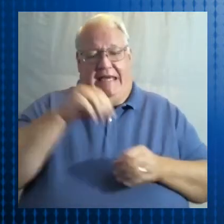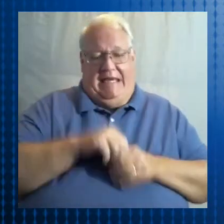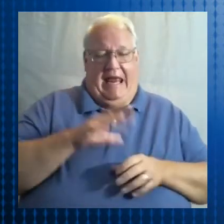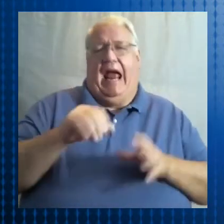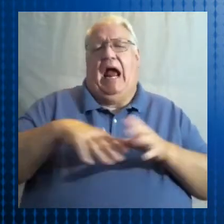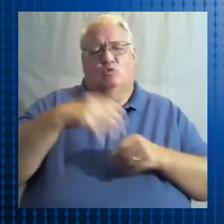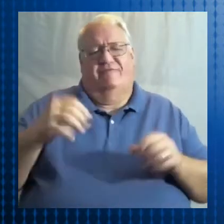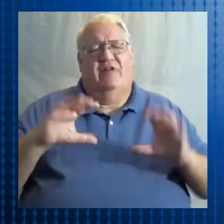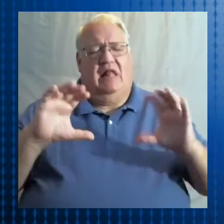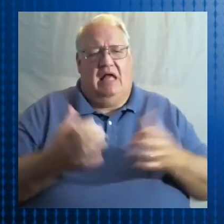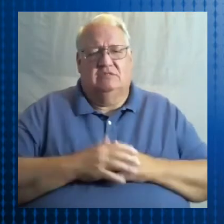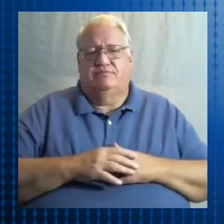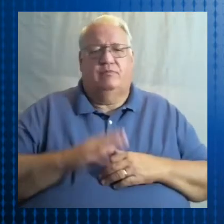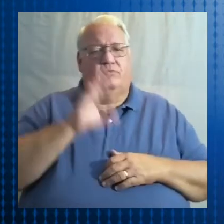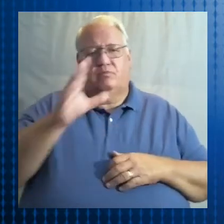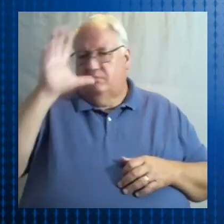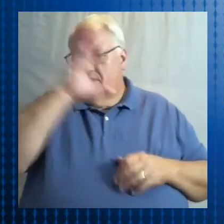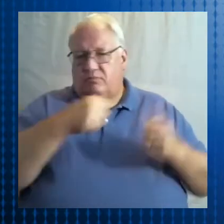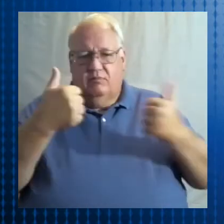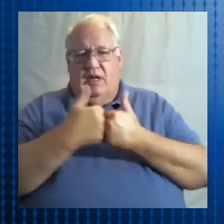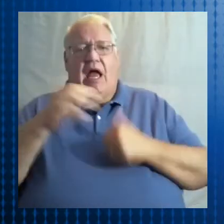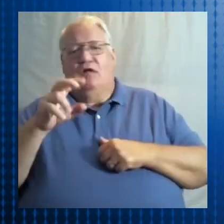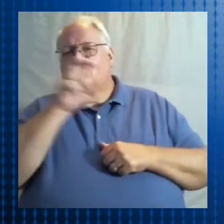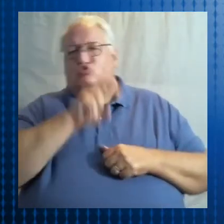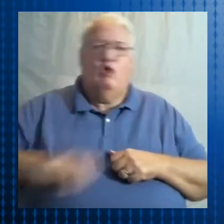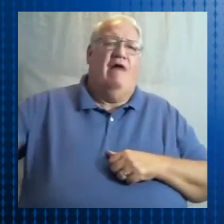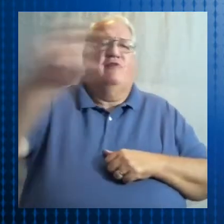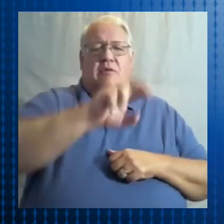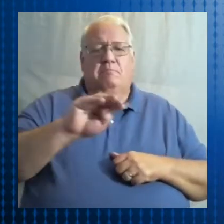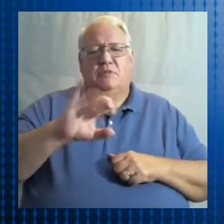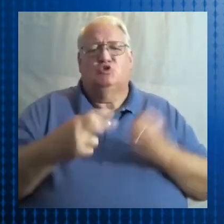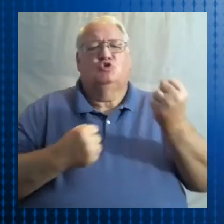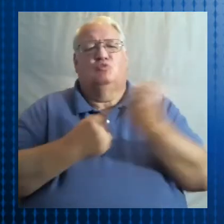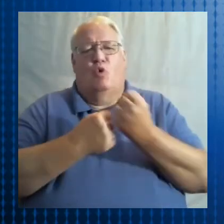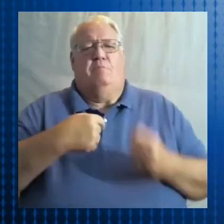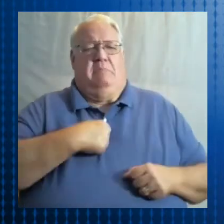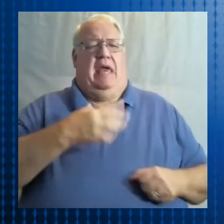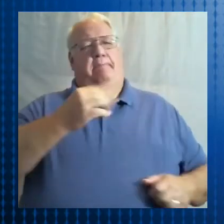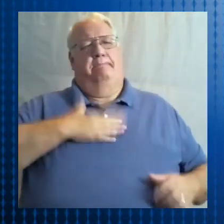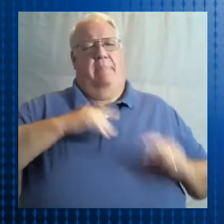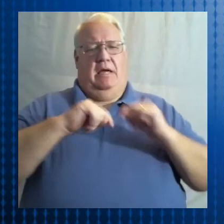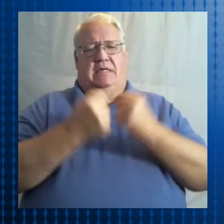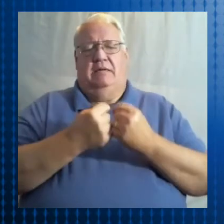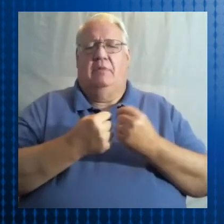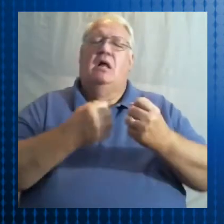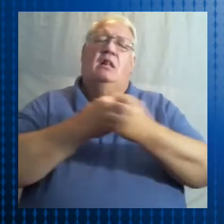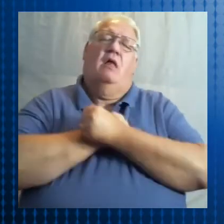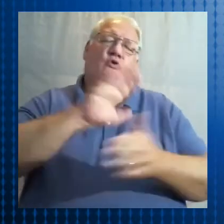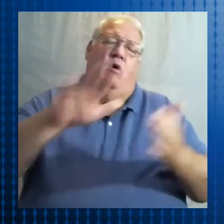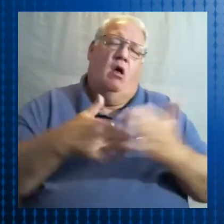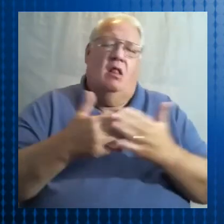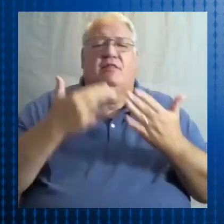classroom. They never missed a game and traveled all over the state to support me and my teams. I love you all and thank you.